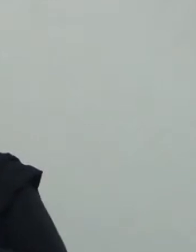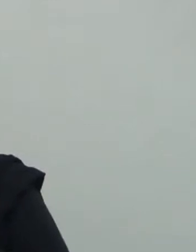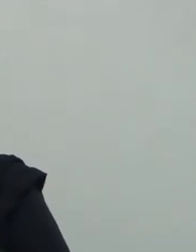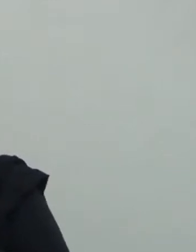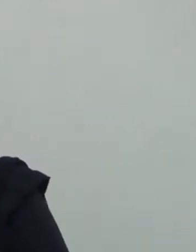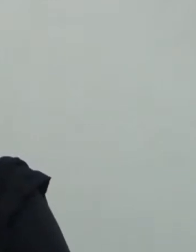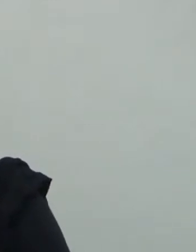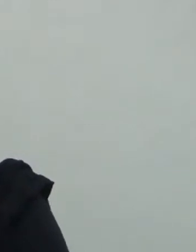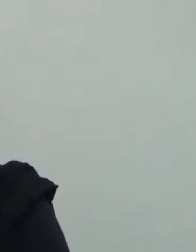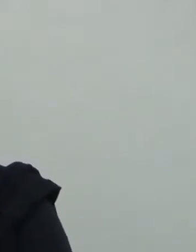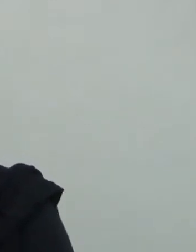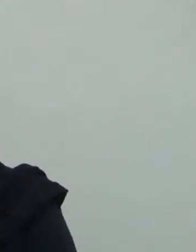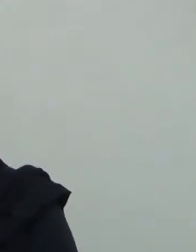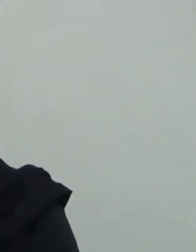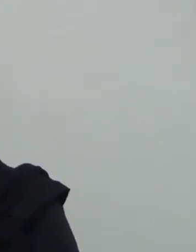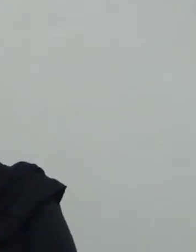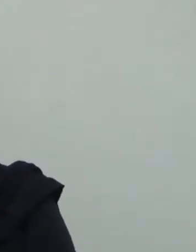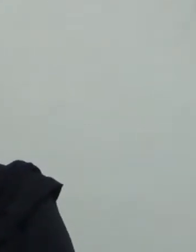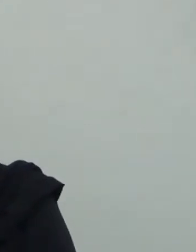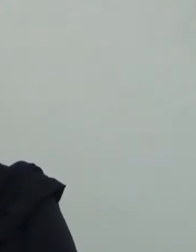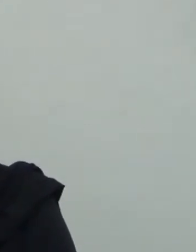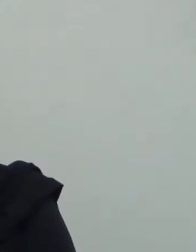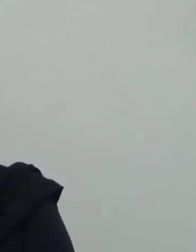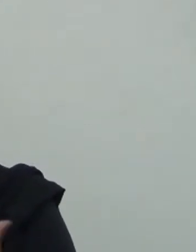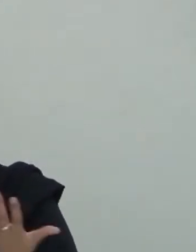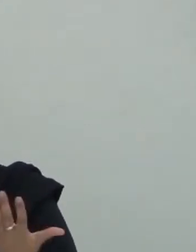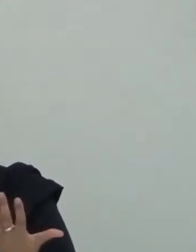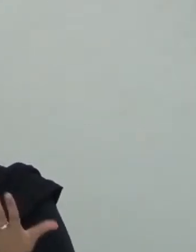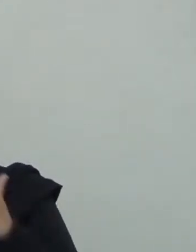really it's often seen as an issue of